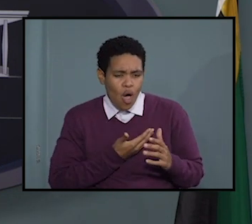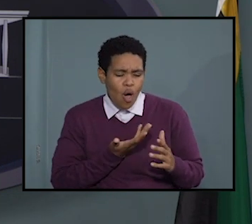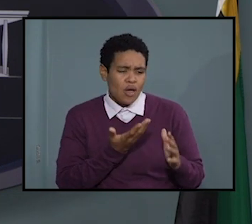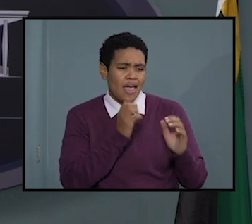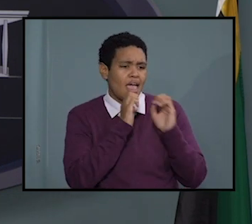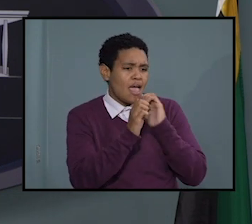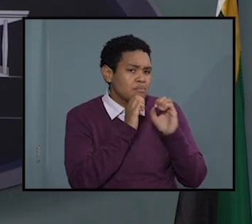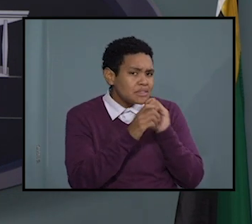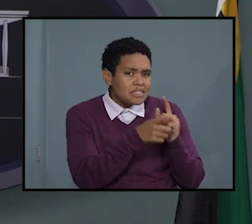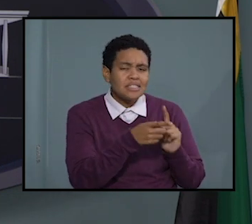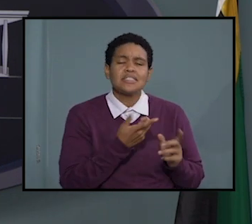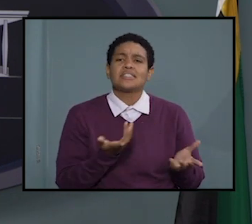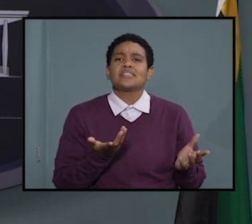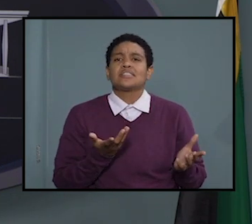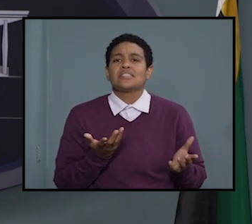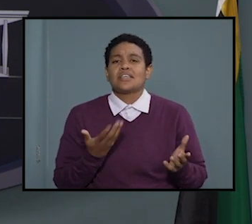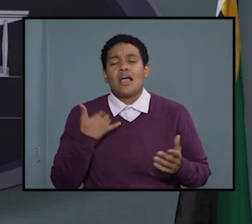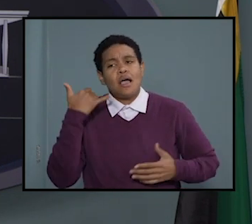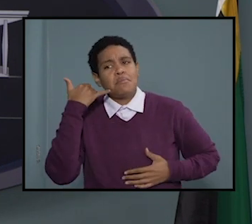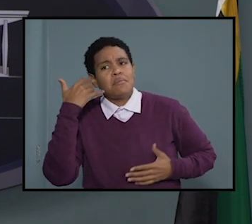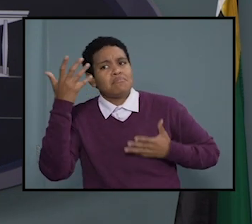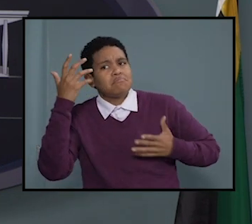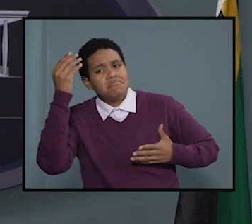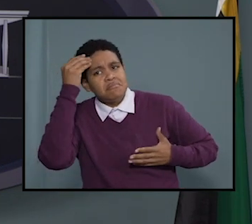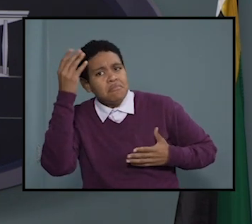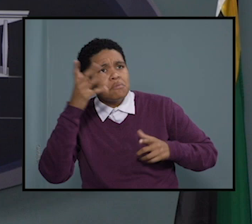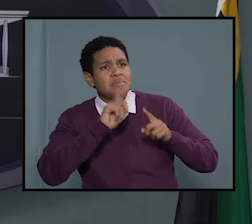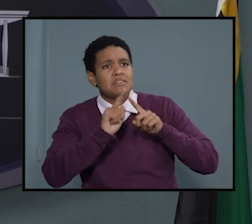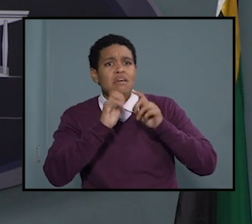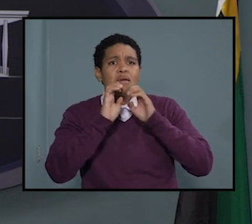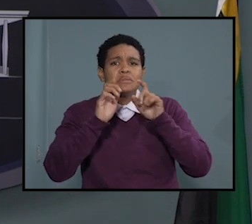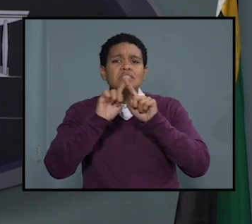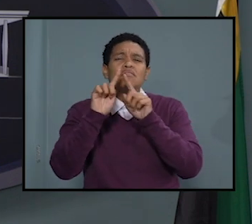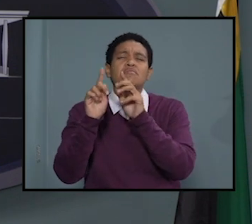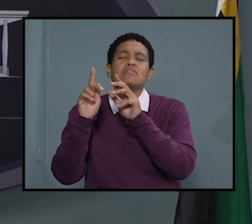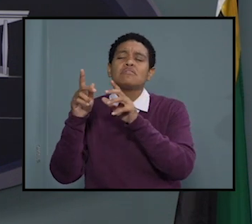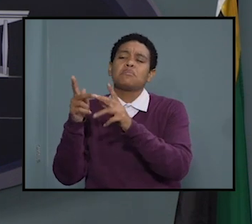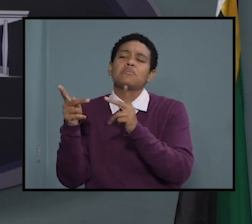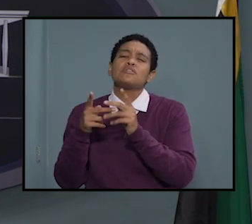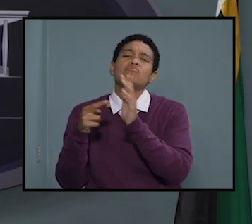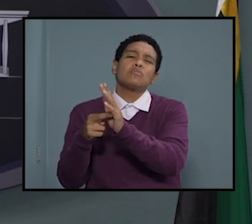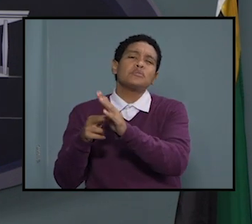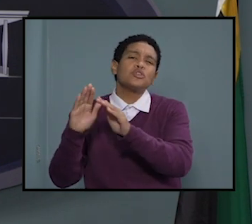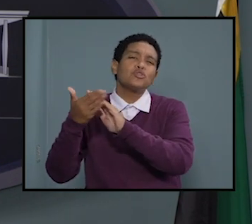embassy, our embassy and our consulates in New York and Miami.